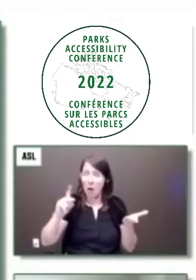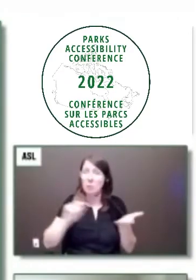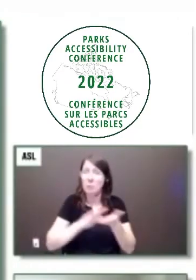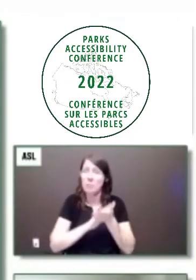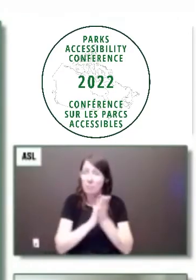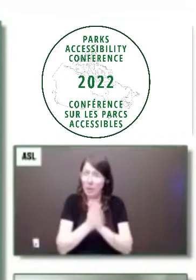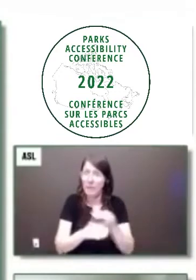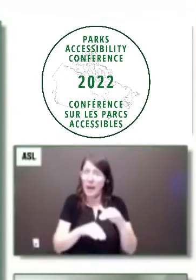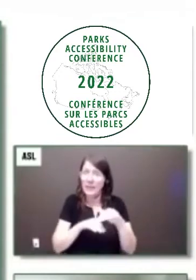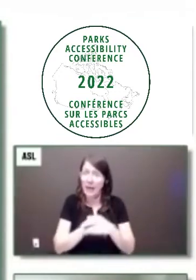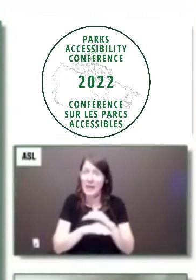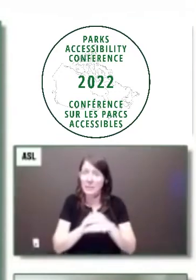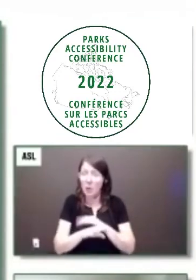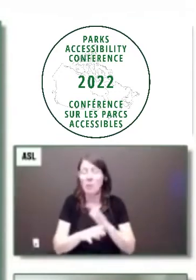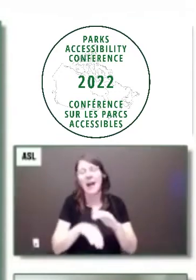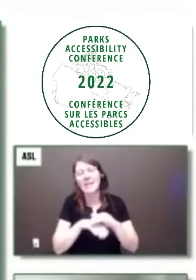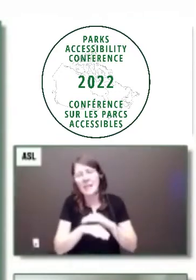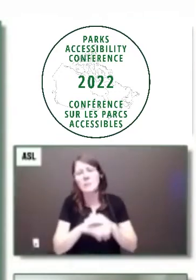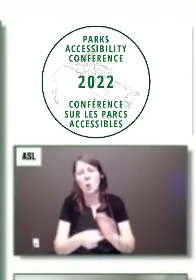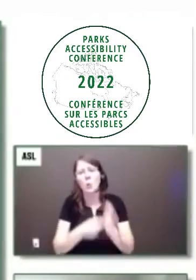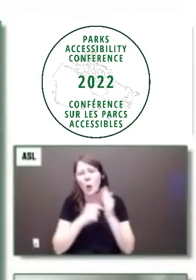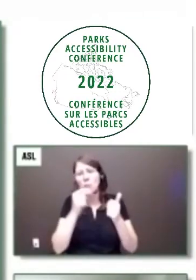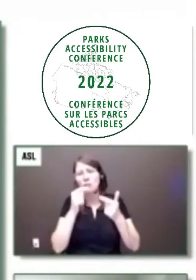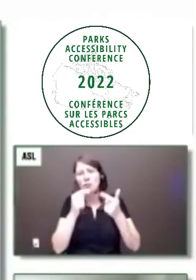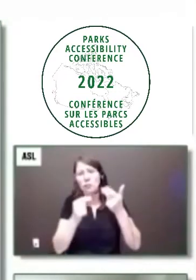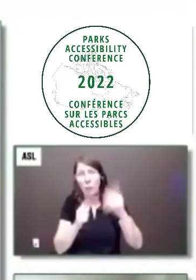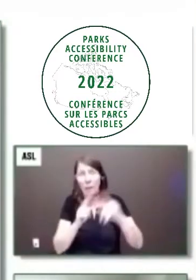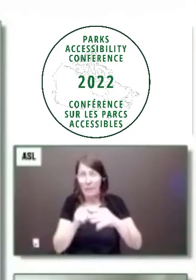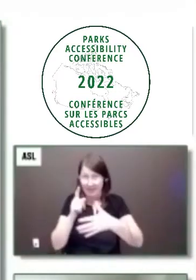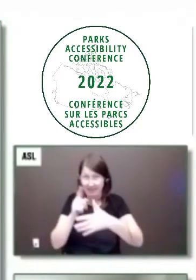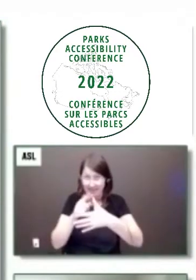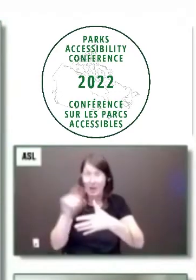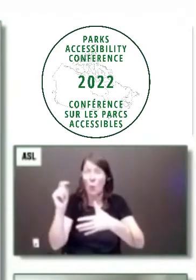are very important. Next slide.